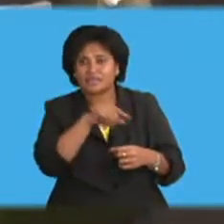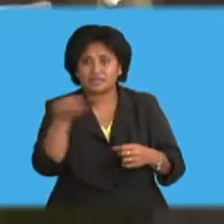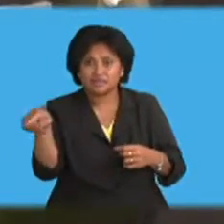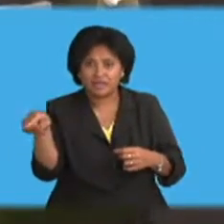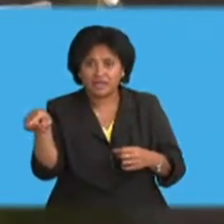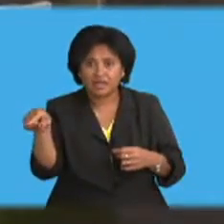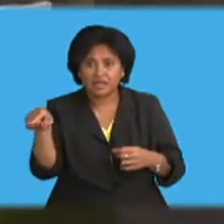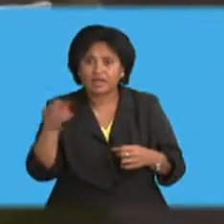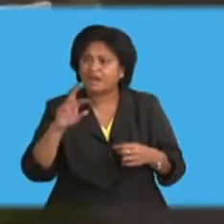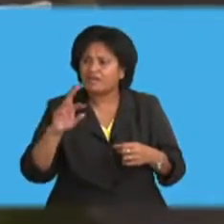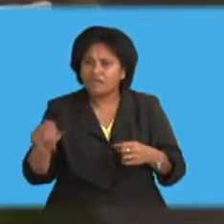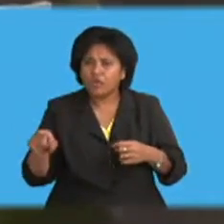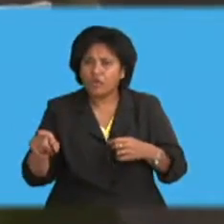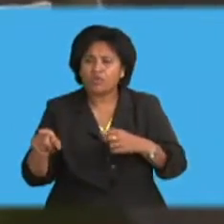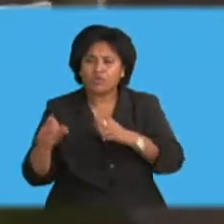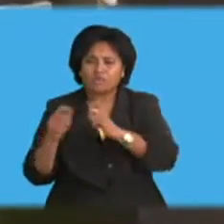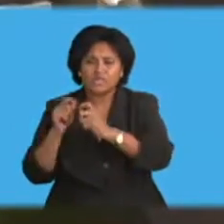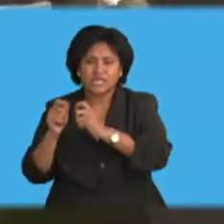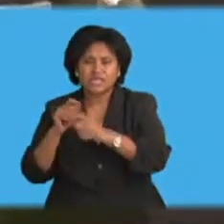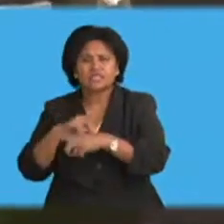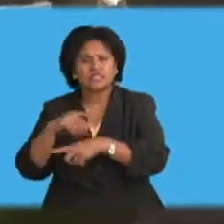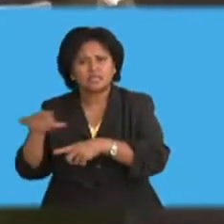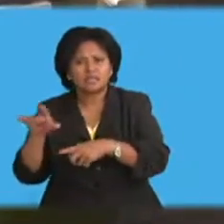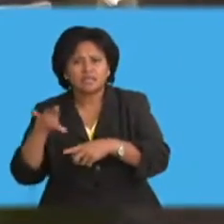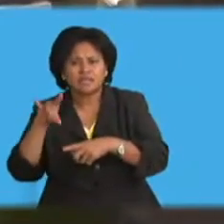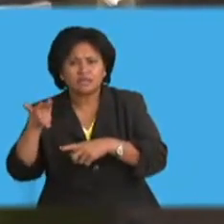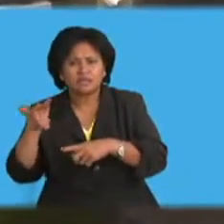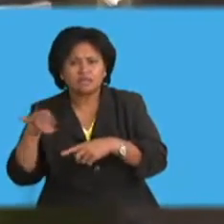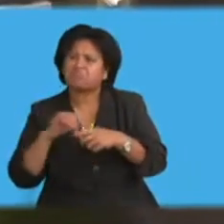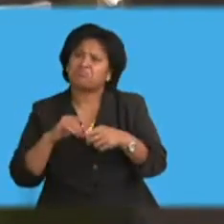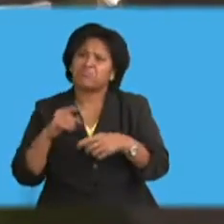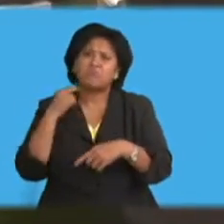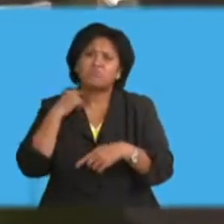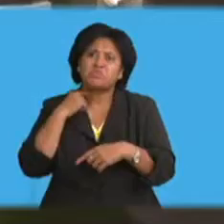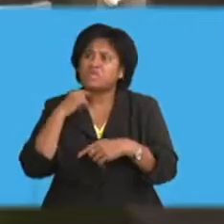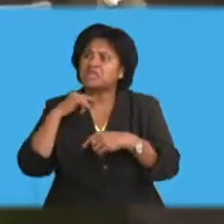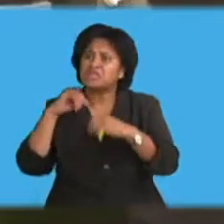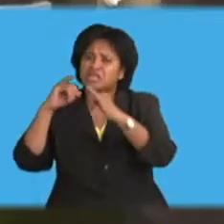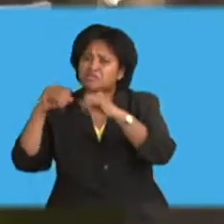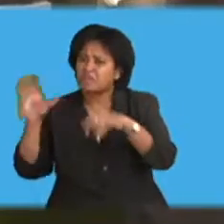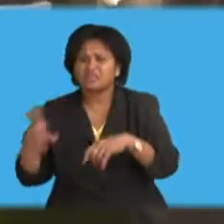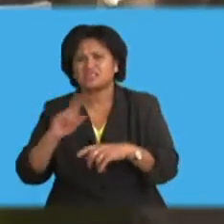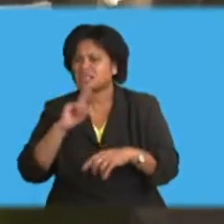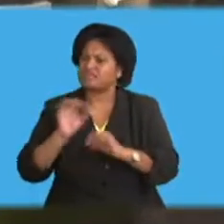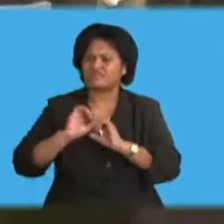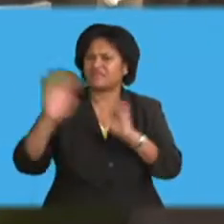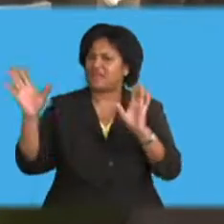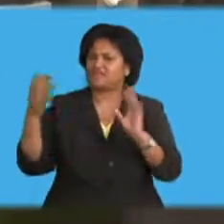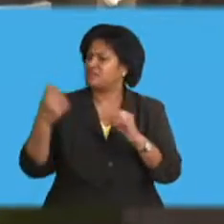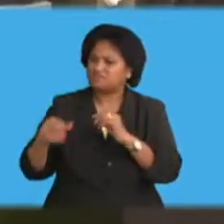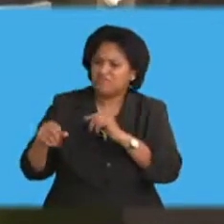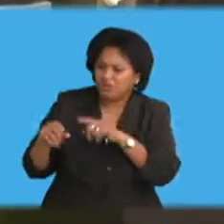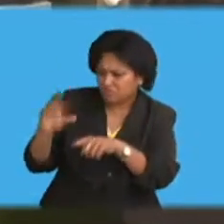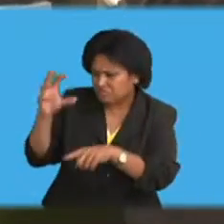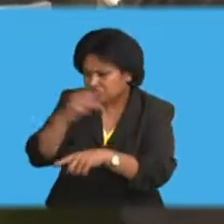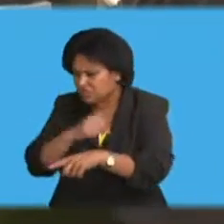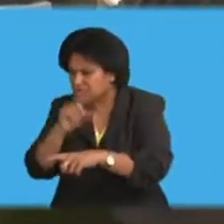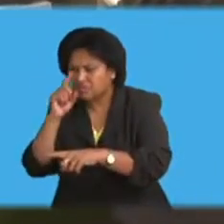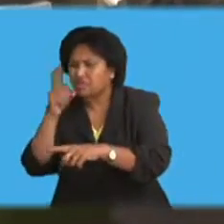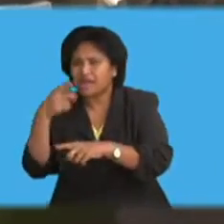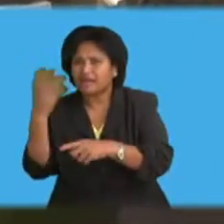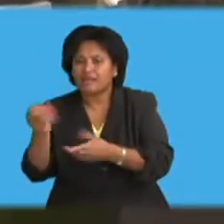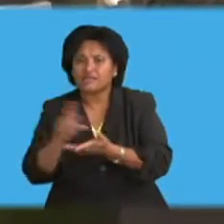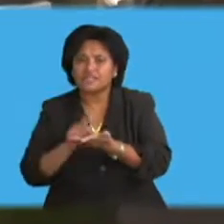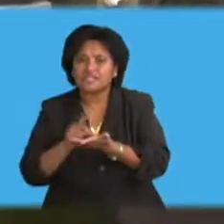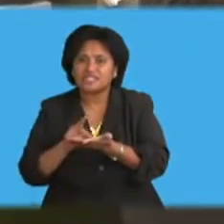the FMIB, the meat inspector says that there is no sign for TB. Then, Madam